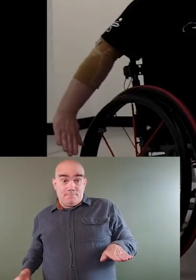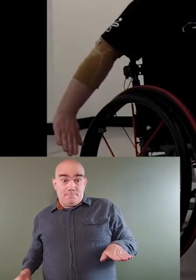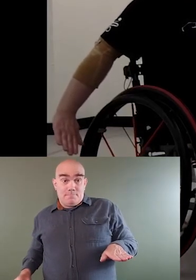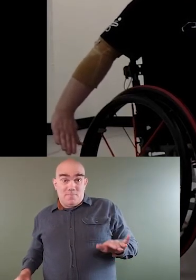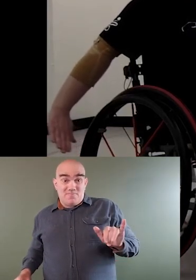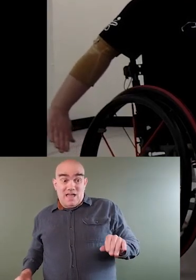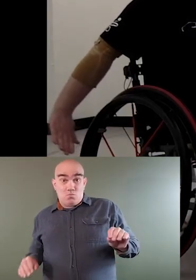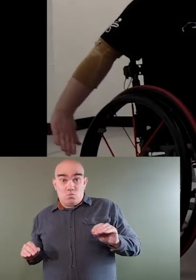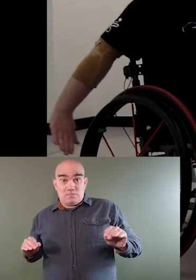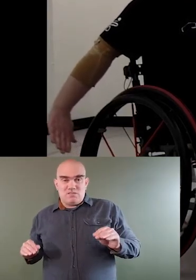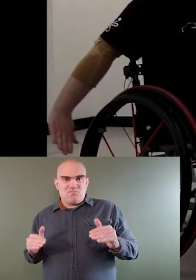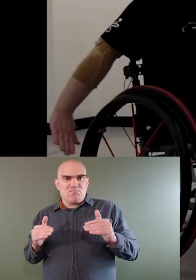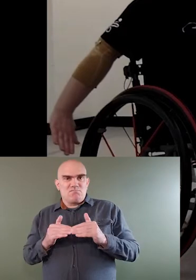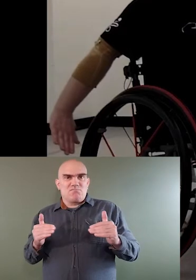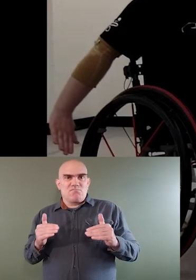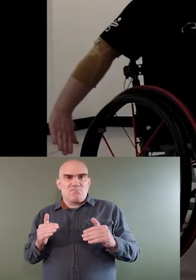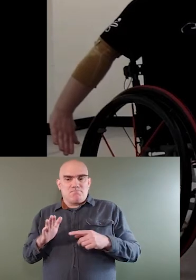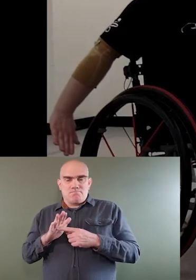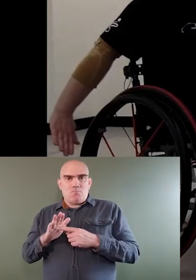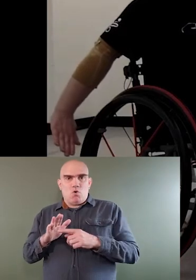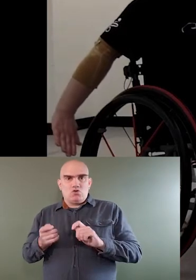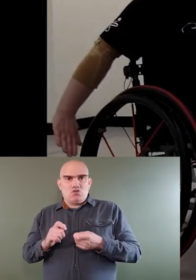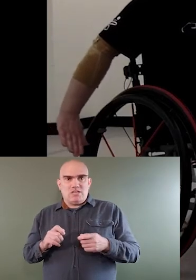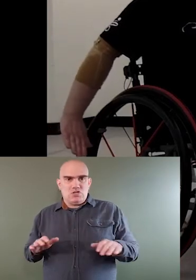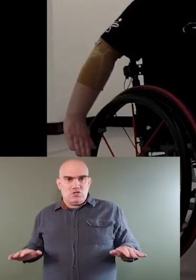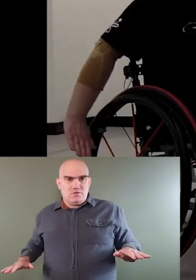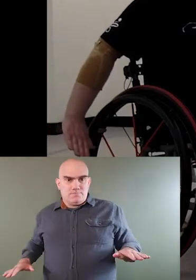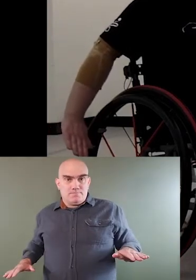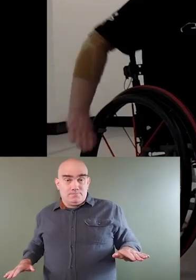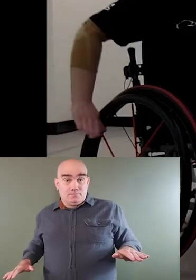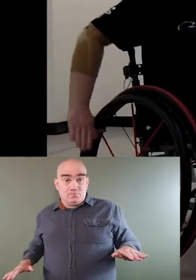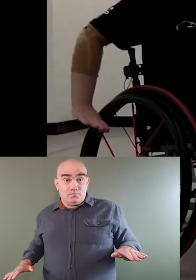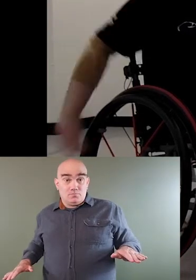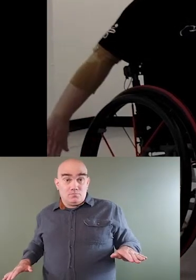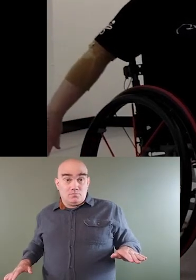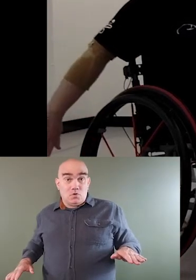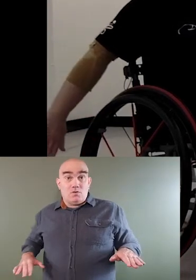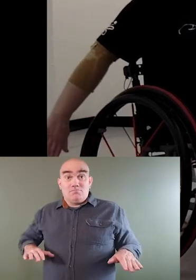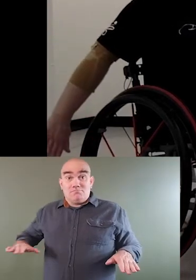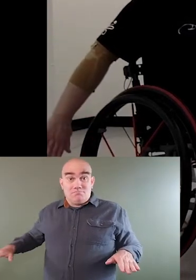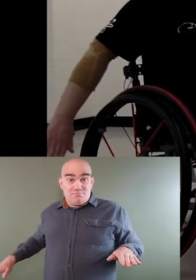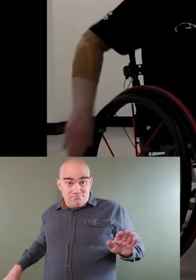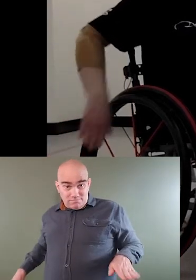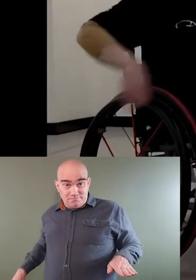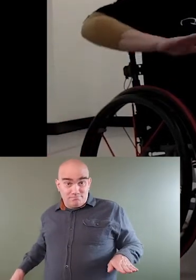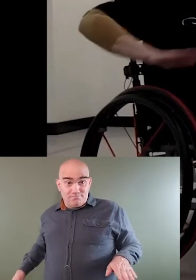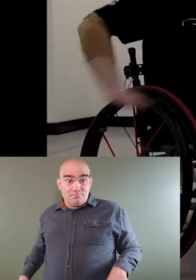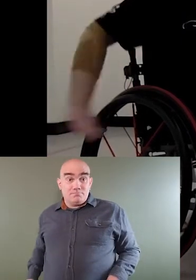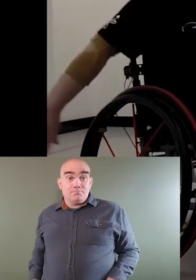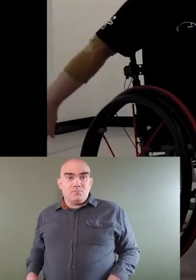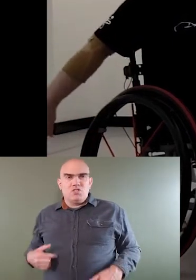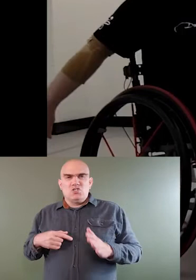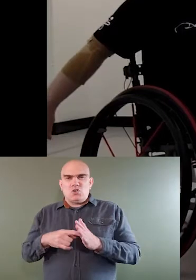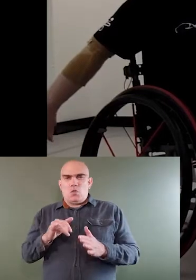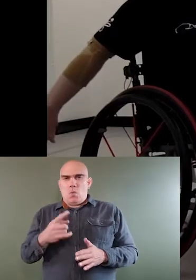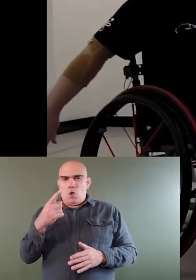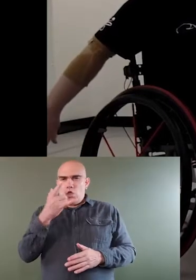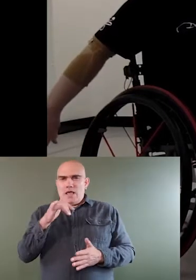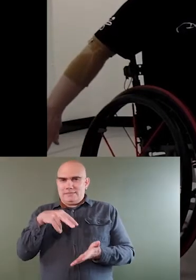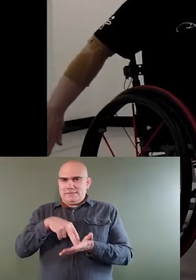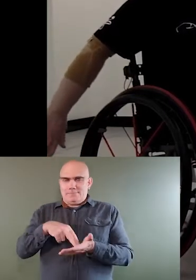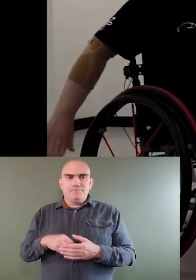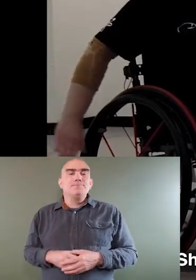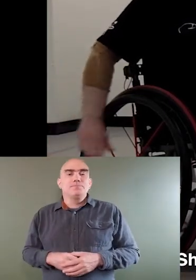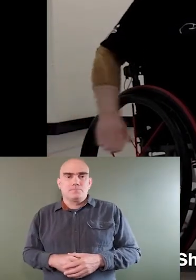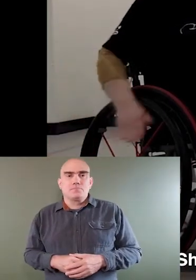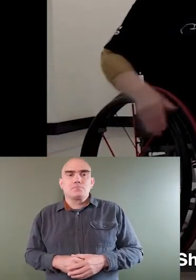That movement is our translation for ball change. I'll show that one time still.